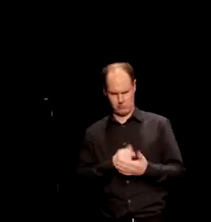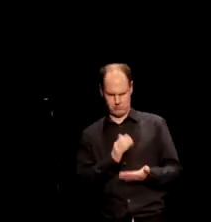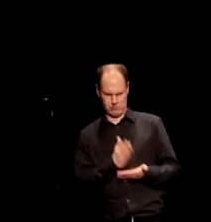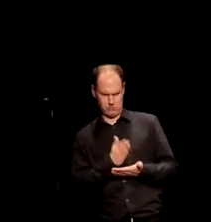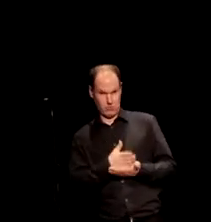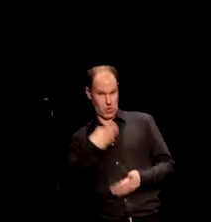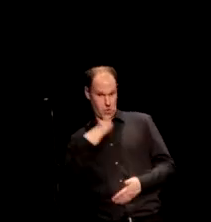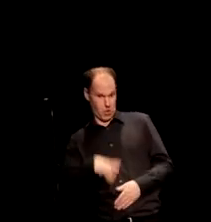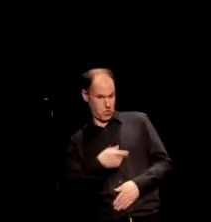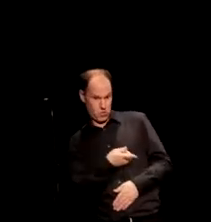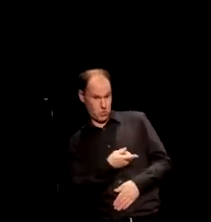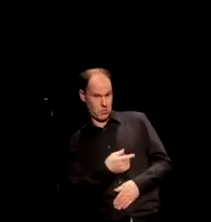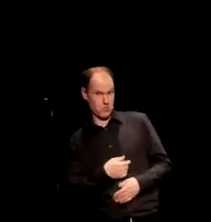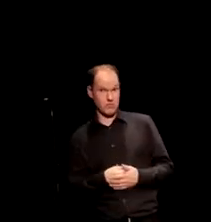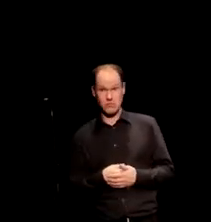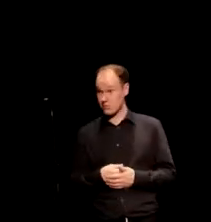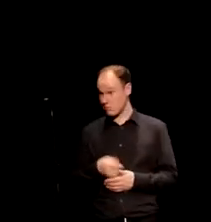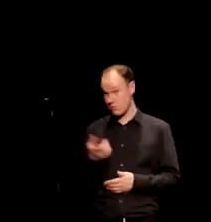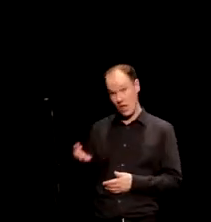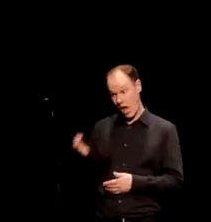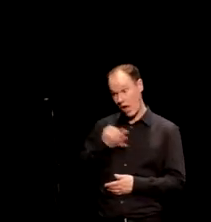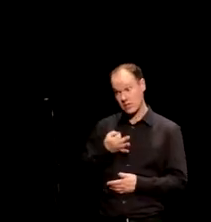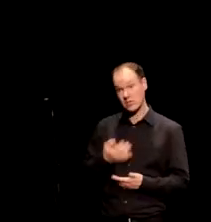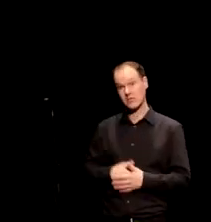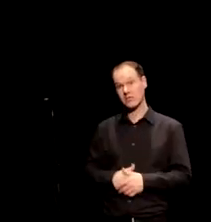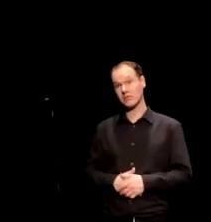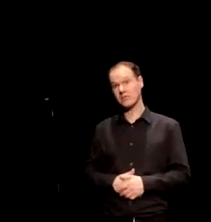want to? Need you ask?